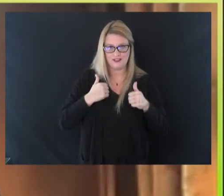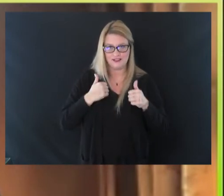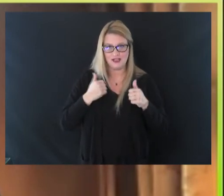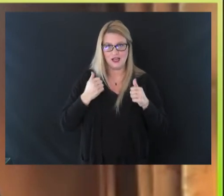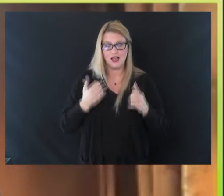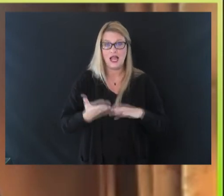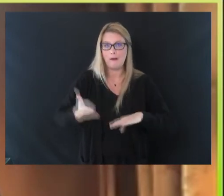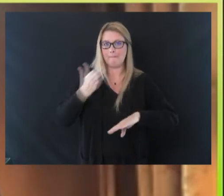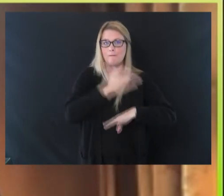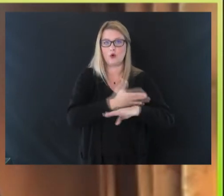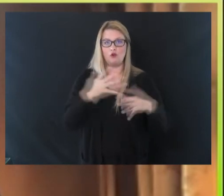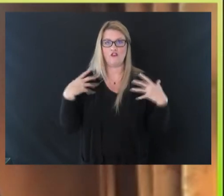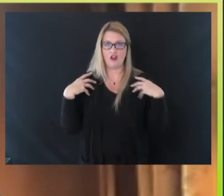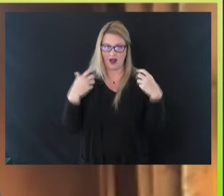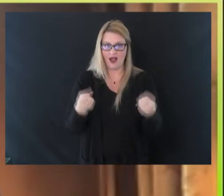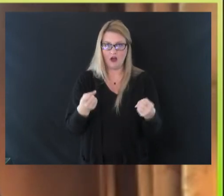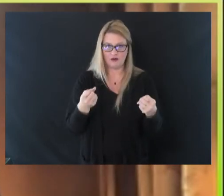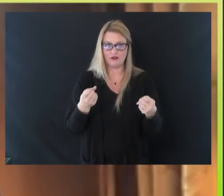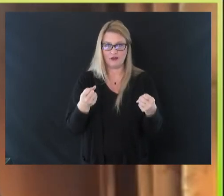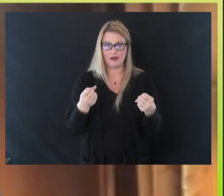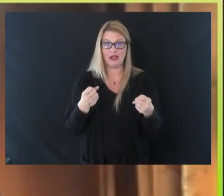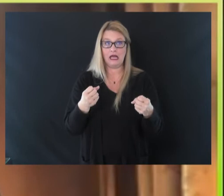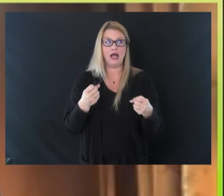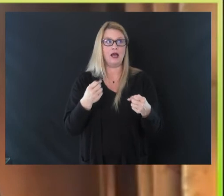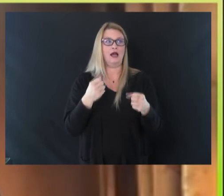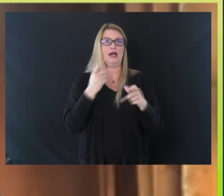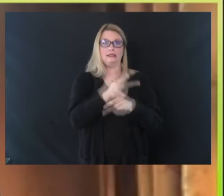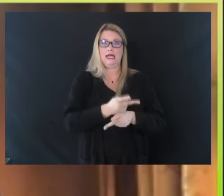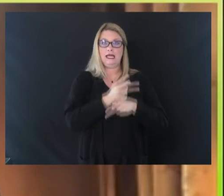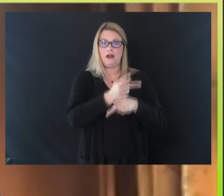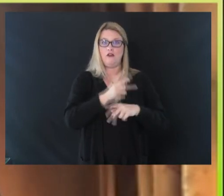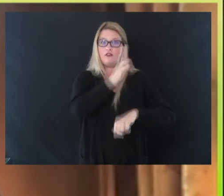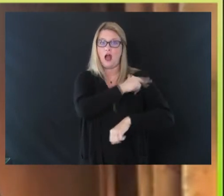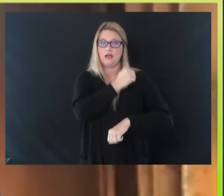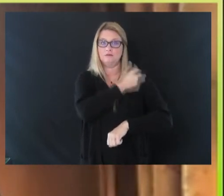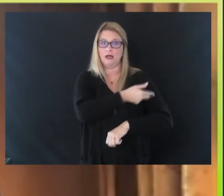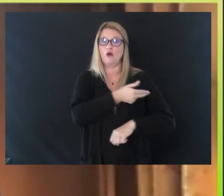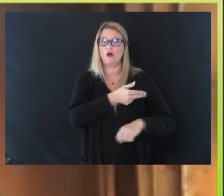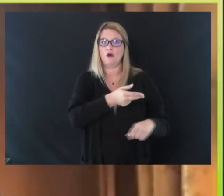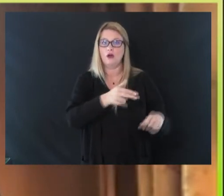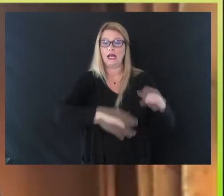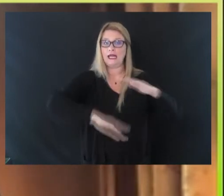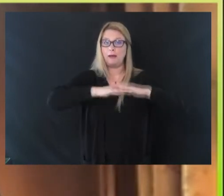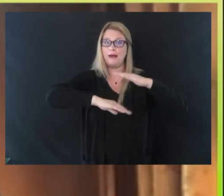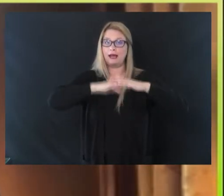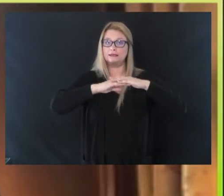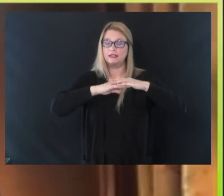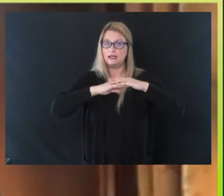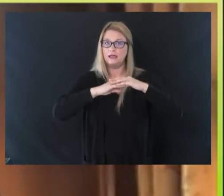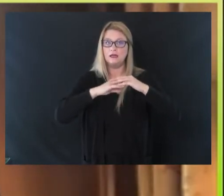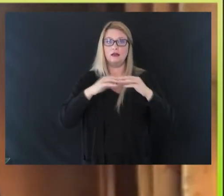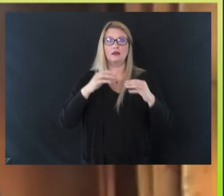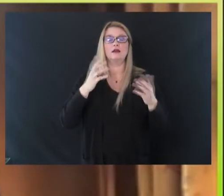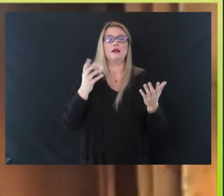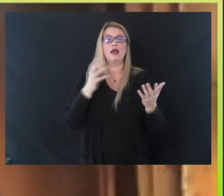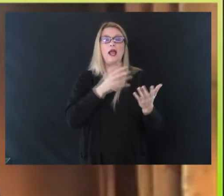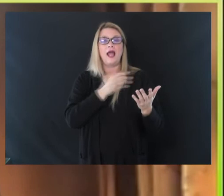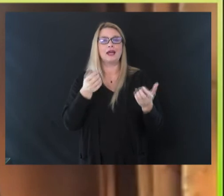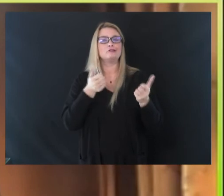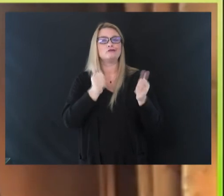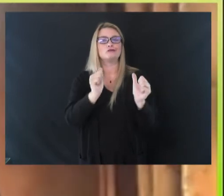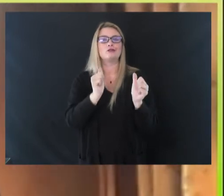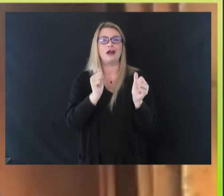our hospital capacity, because we know if we overwhelm the hospital capacity, then our death rate starts to go up, and then also try to